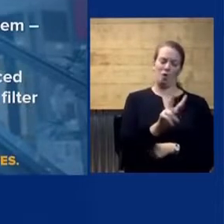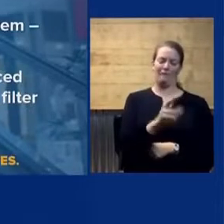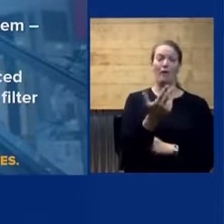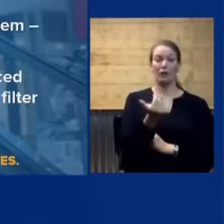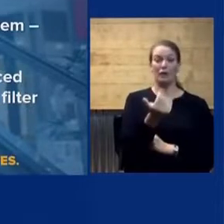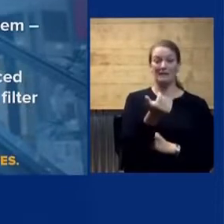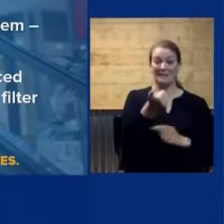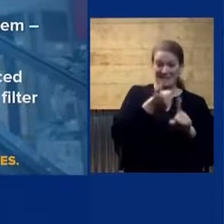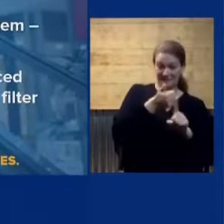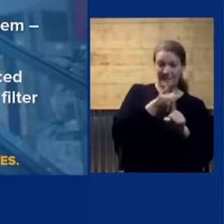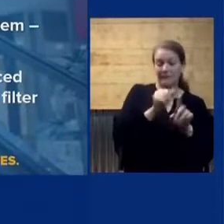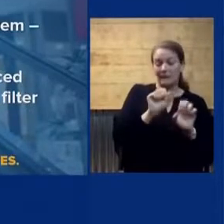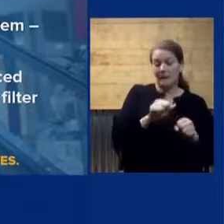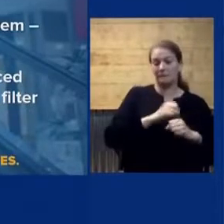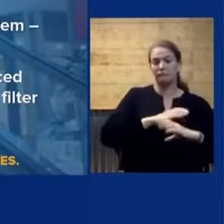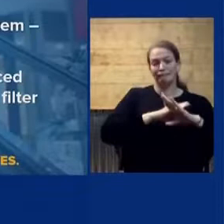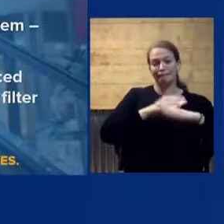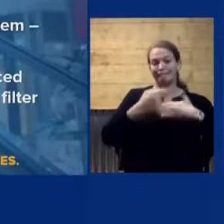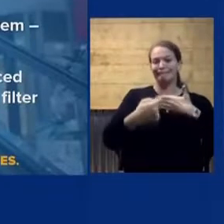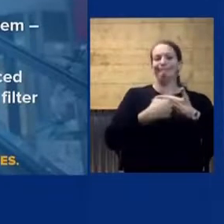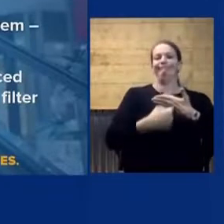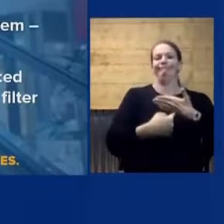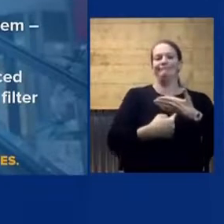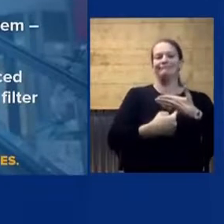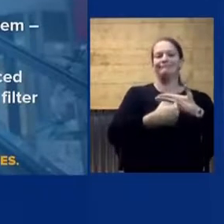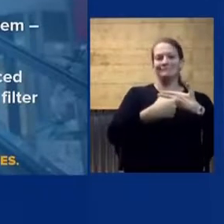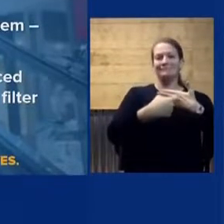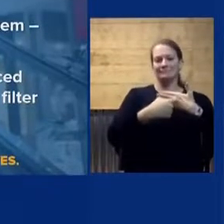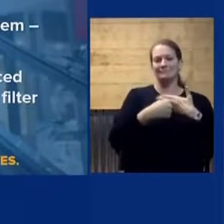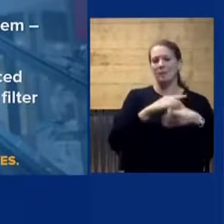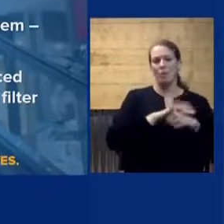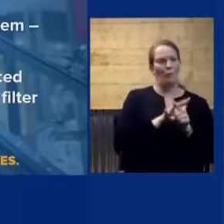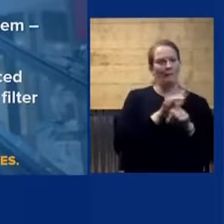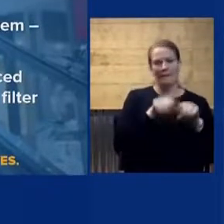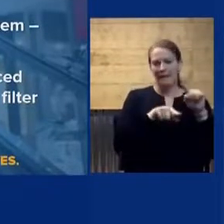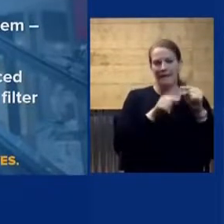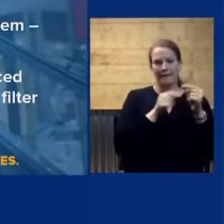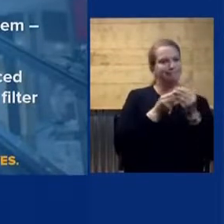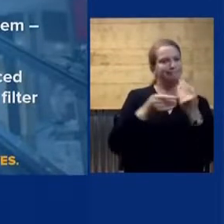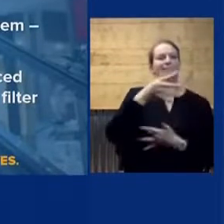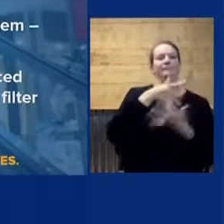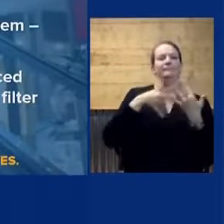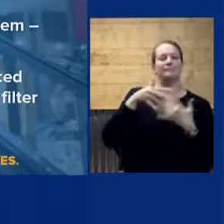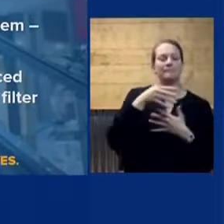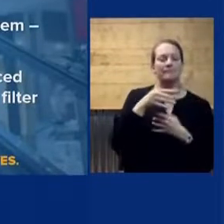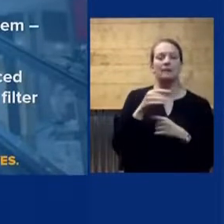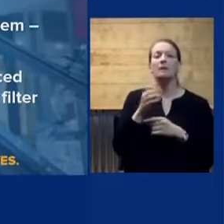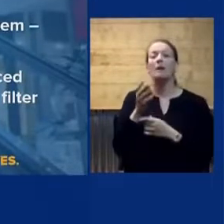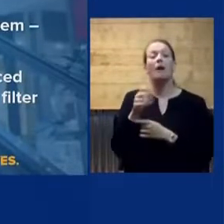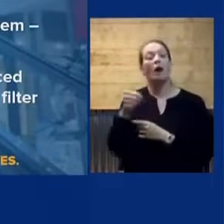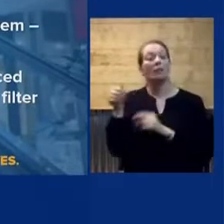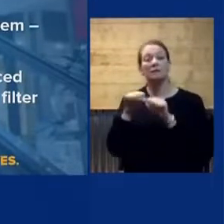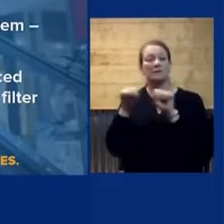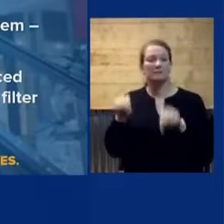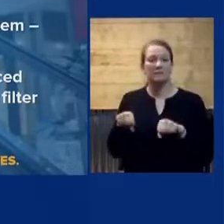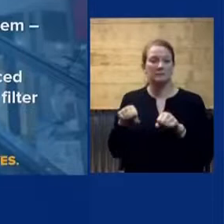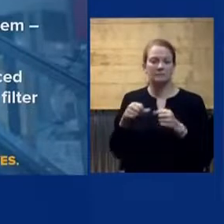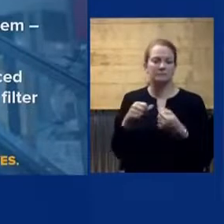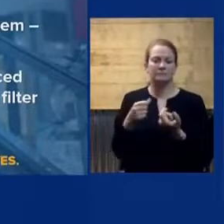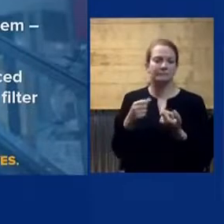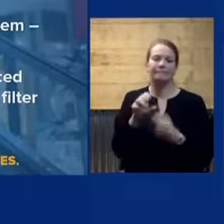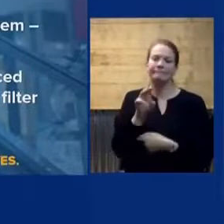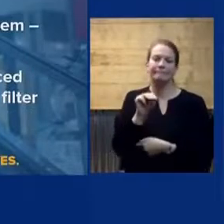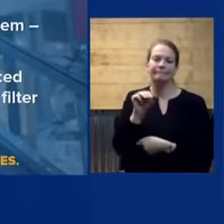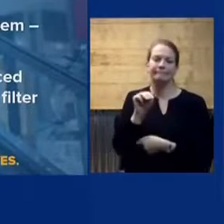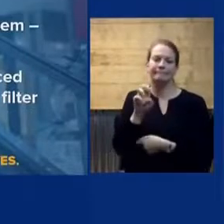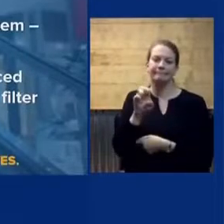Some systems can't take MERV 13, so it's either 13, 12, or 11. But